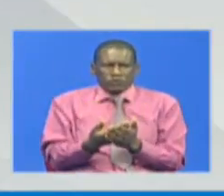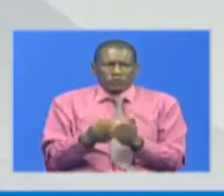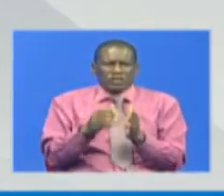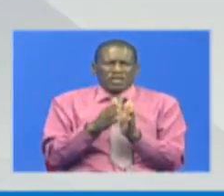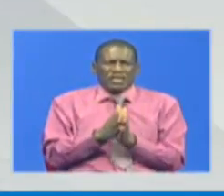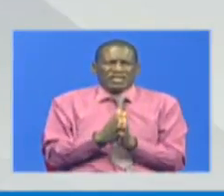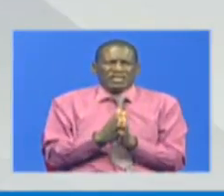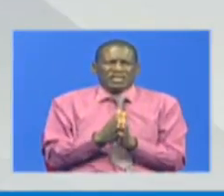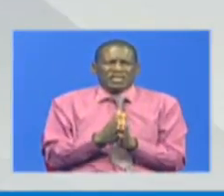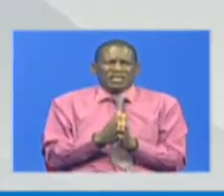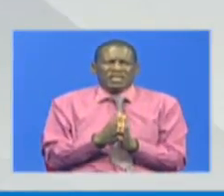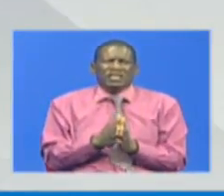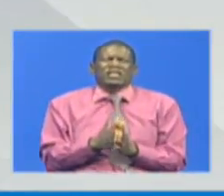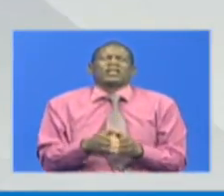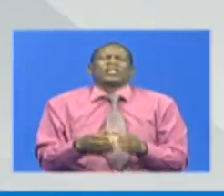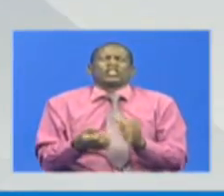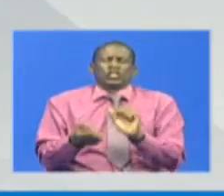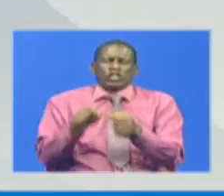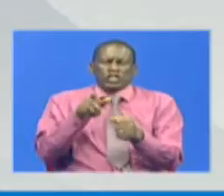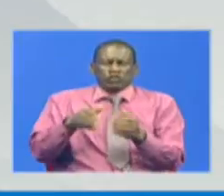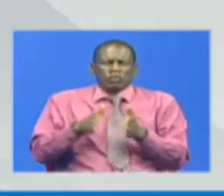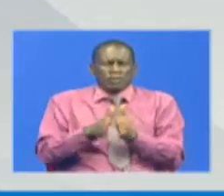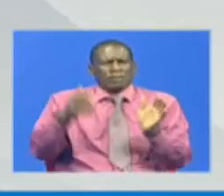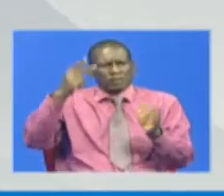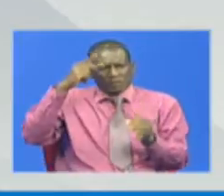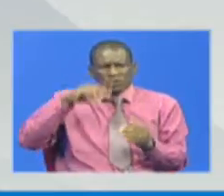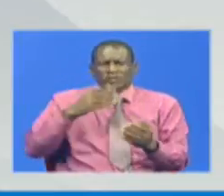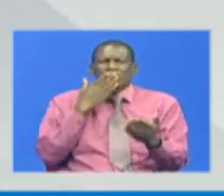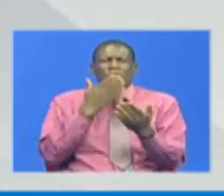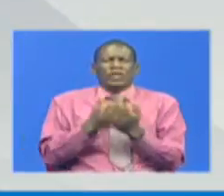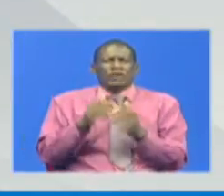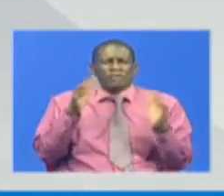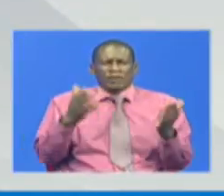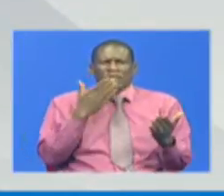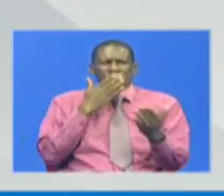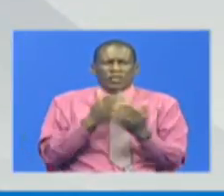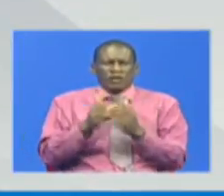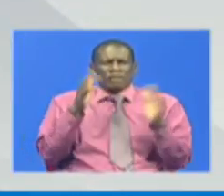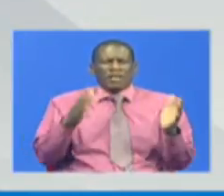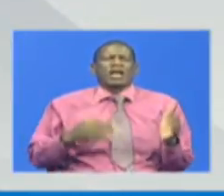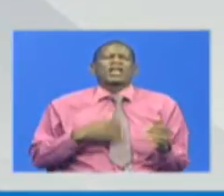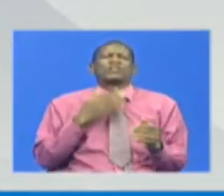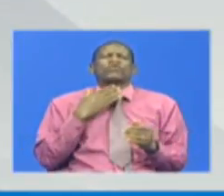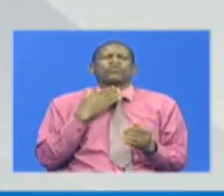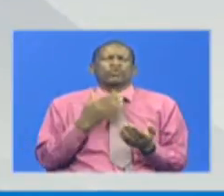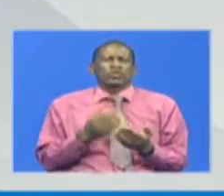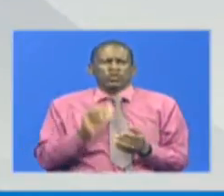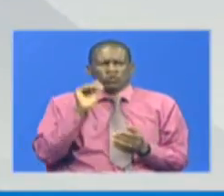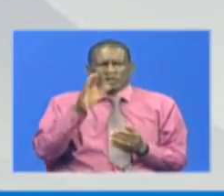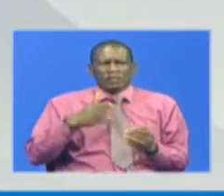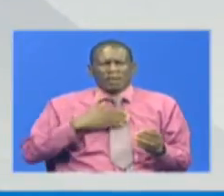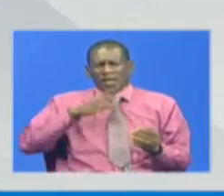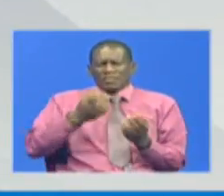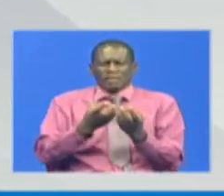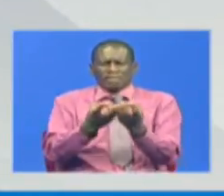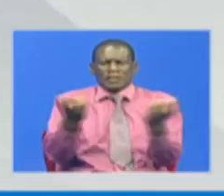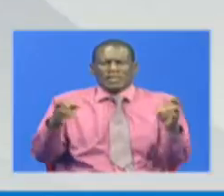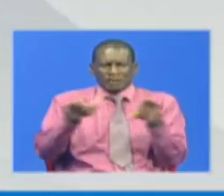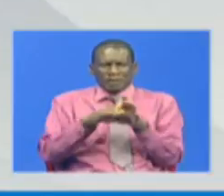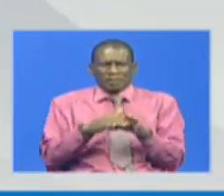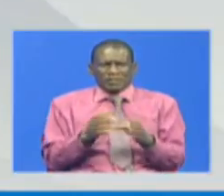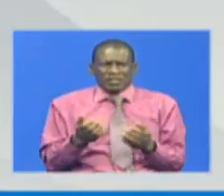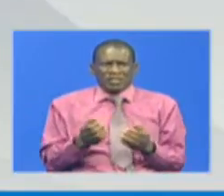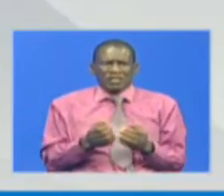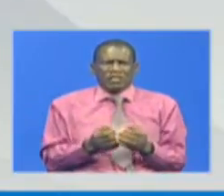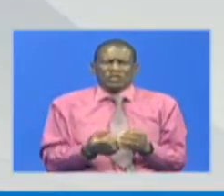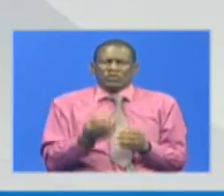turn them that into public policy. Okay. Thank you very much. Thank you very much. And I just want to request my other panelists to take at max